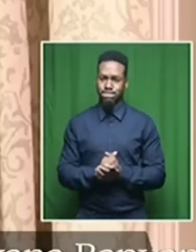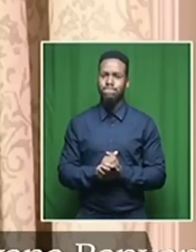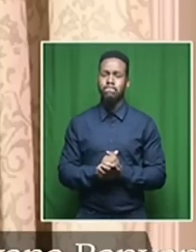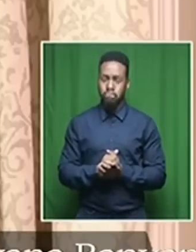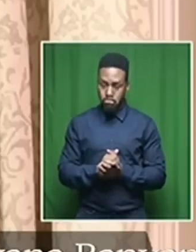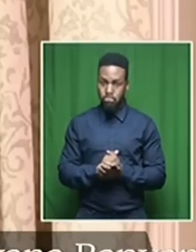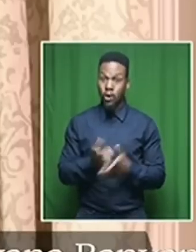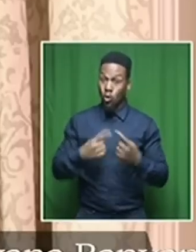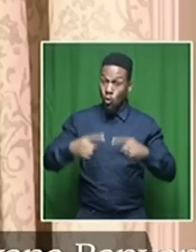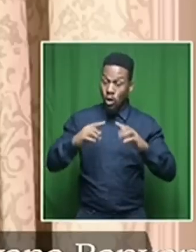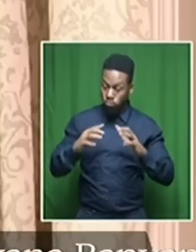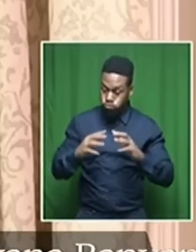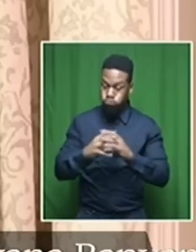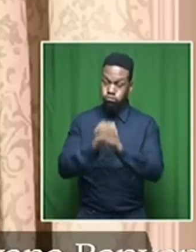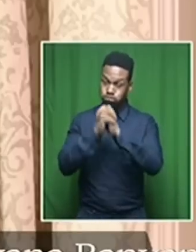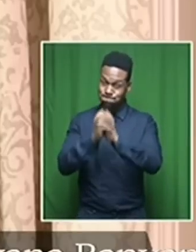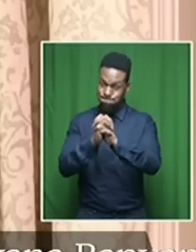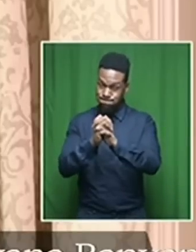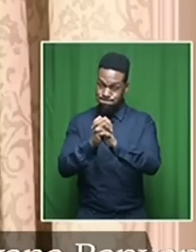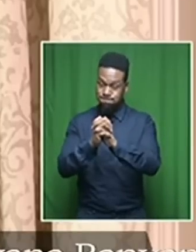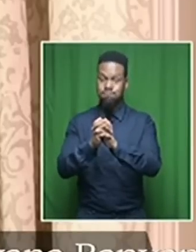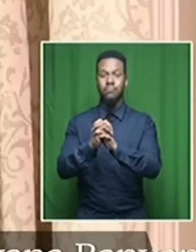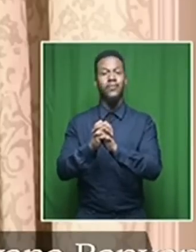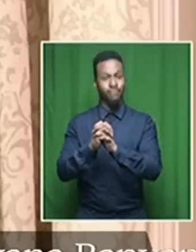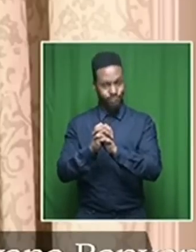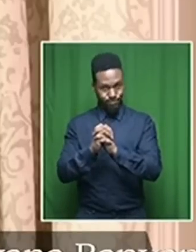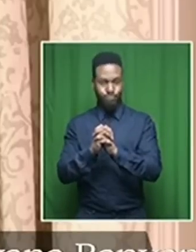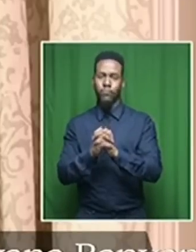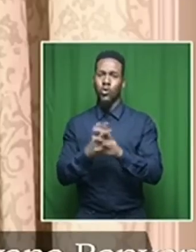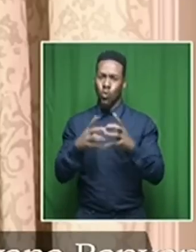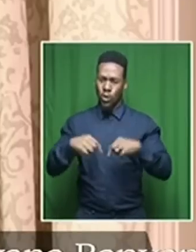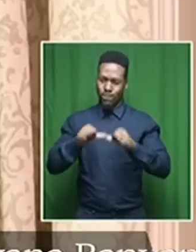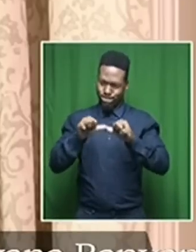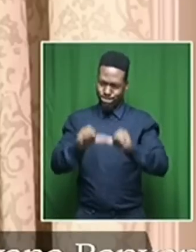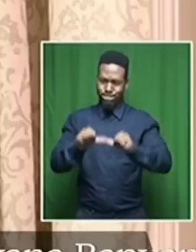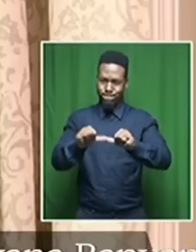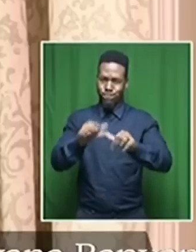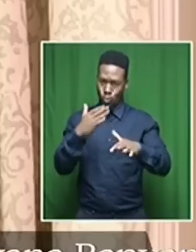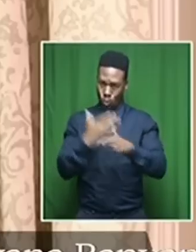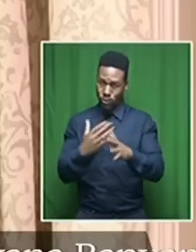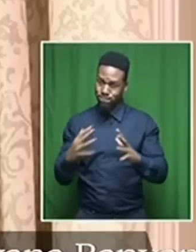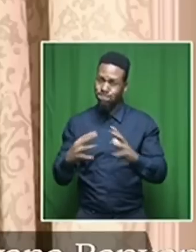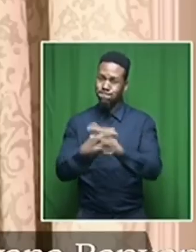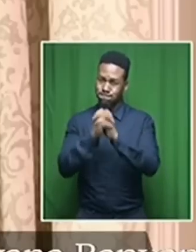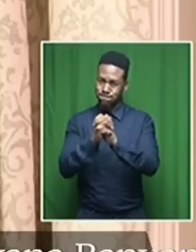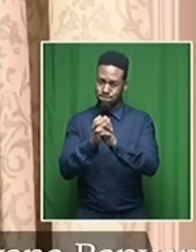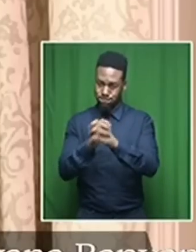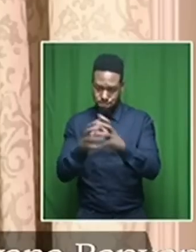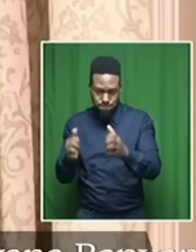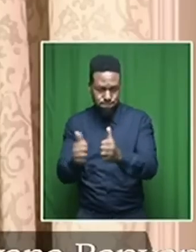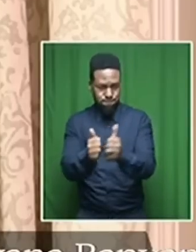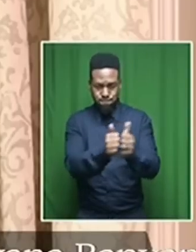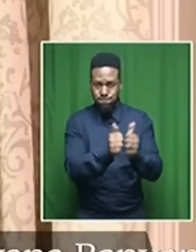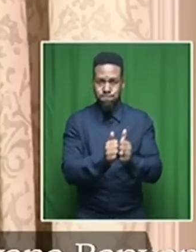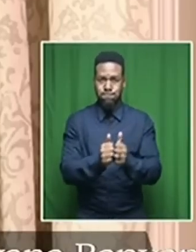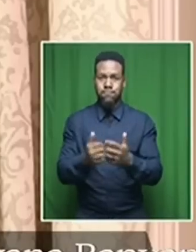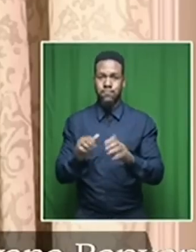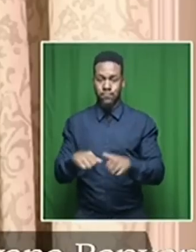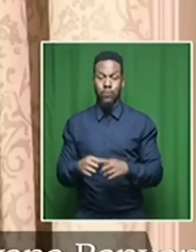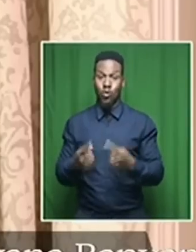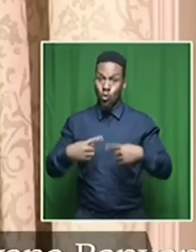united, and as long as we continue to work together, and as long as we are